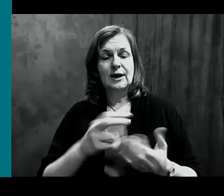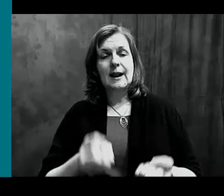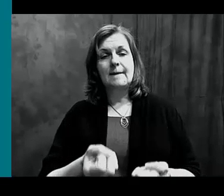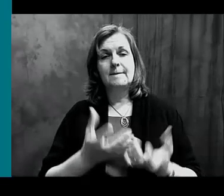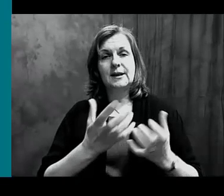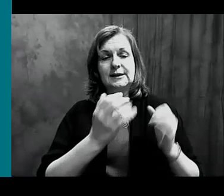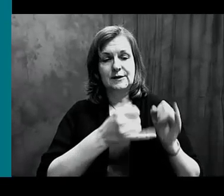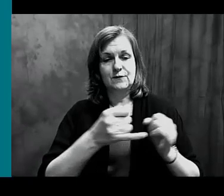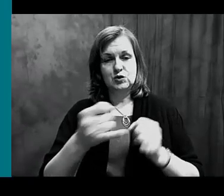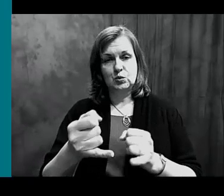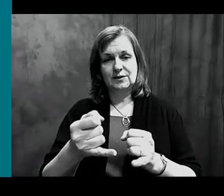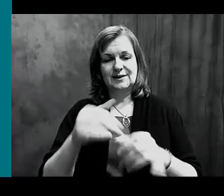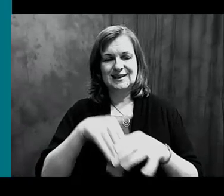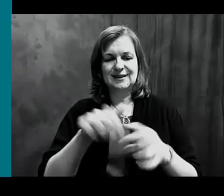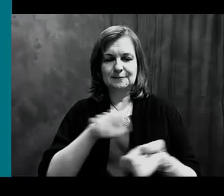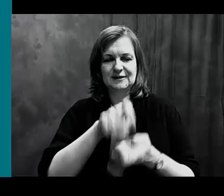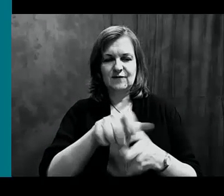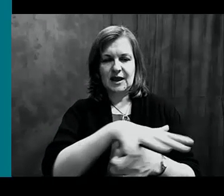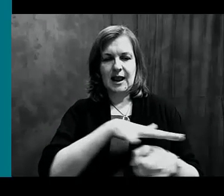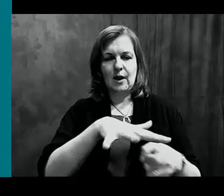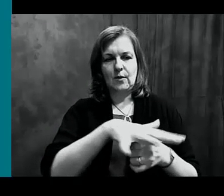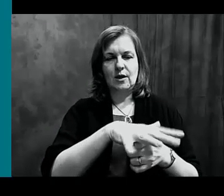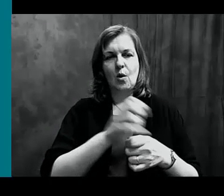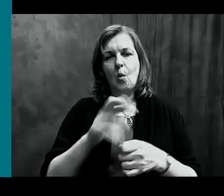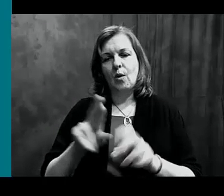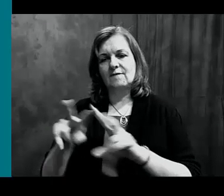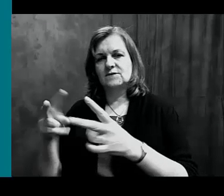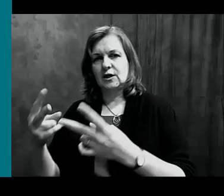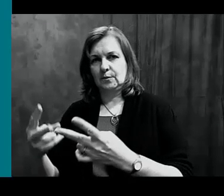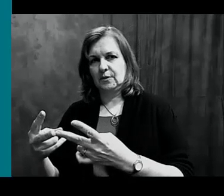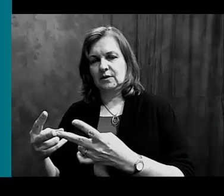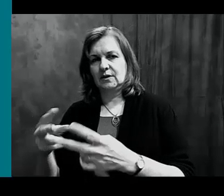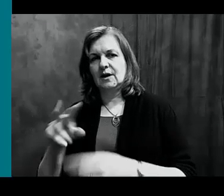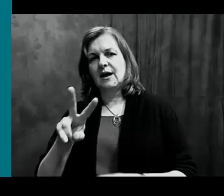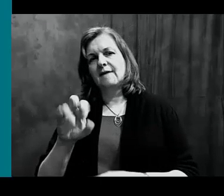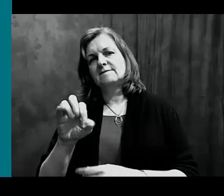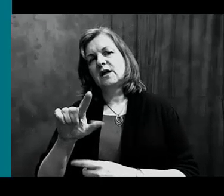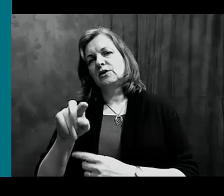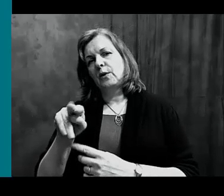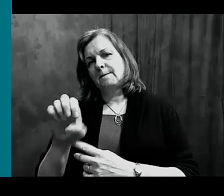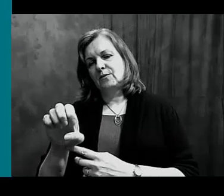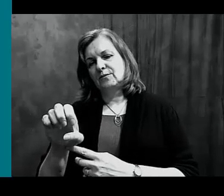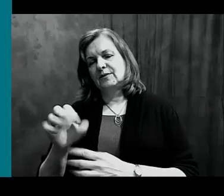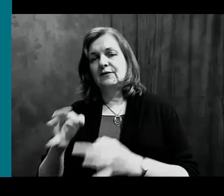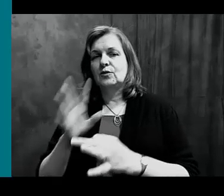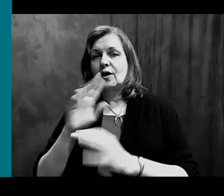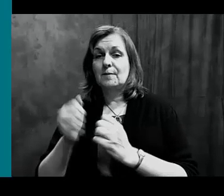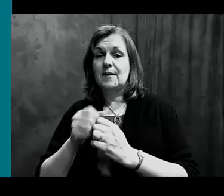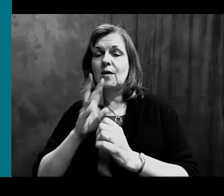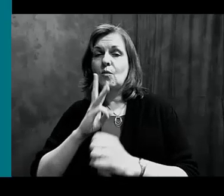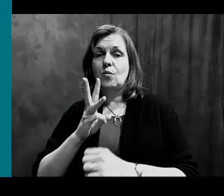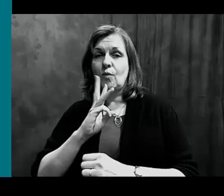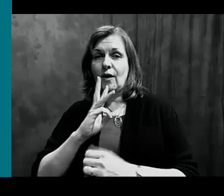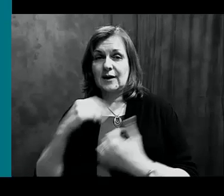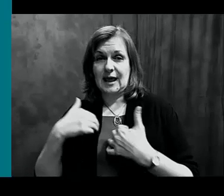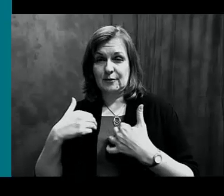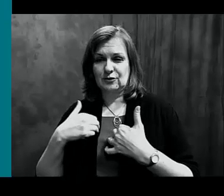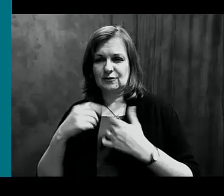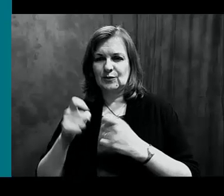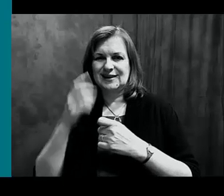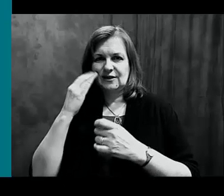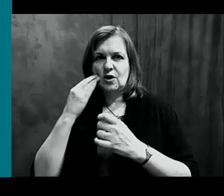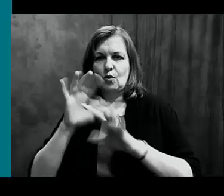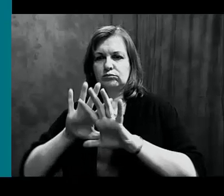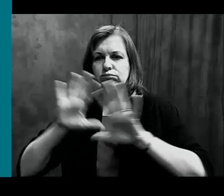at these numbers of individuals per area or volume. Volume, of course, if you're talking about aquatic